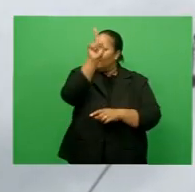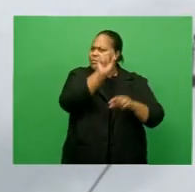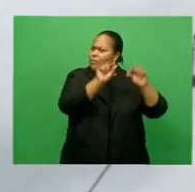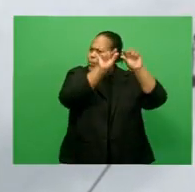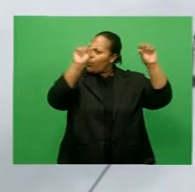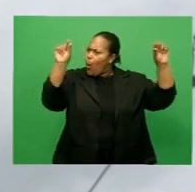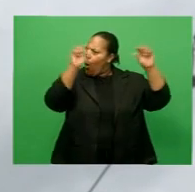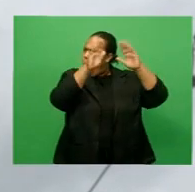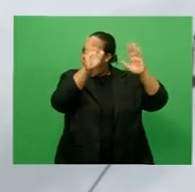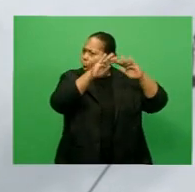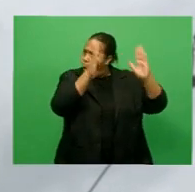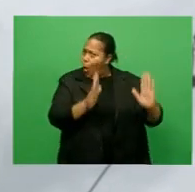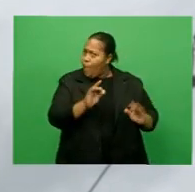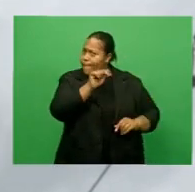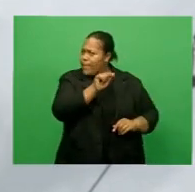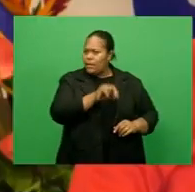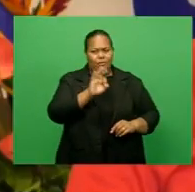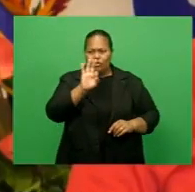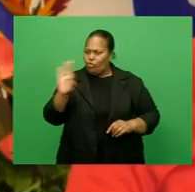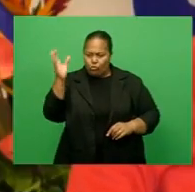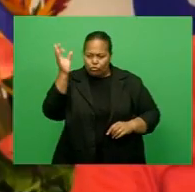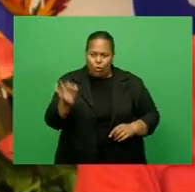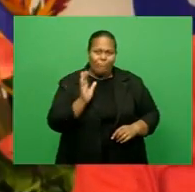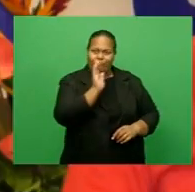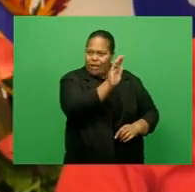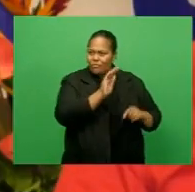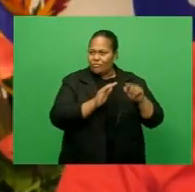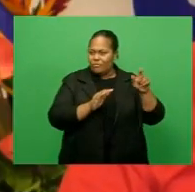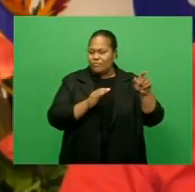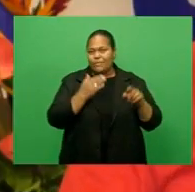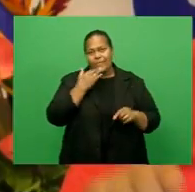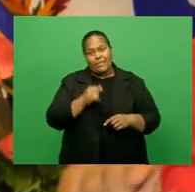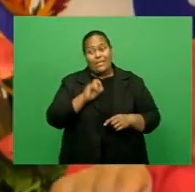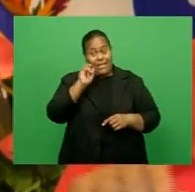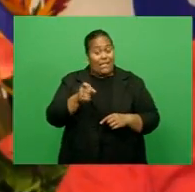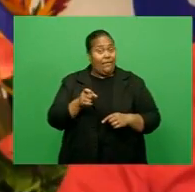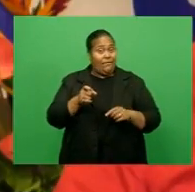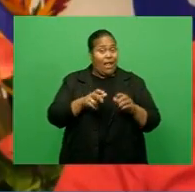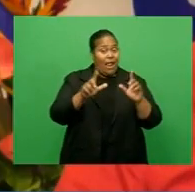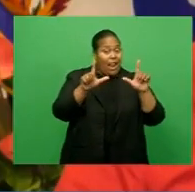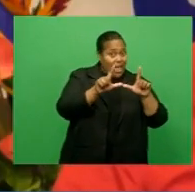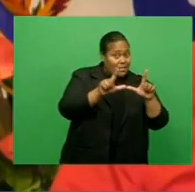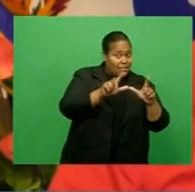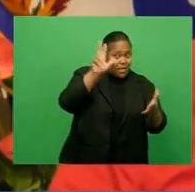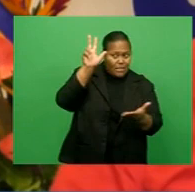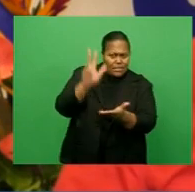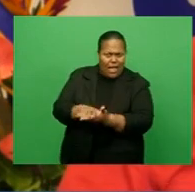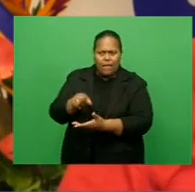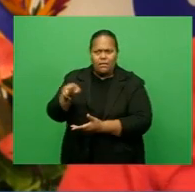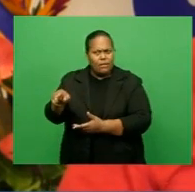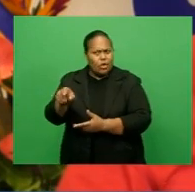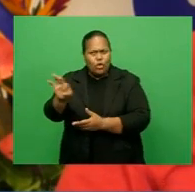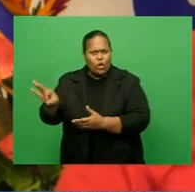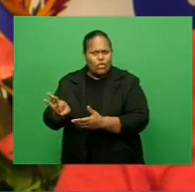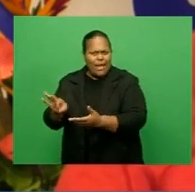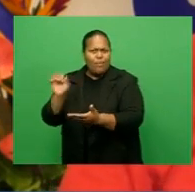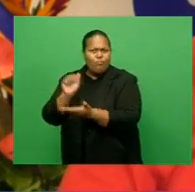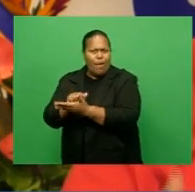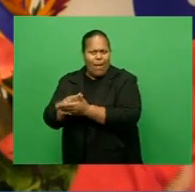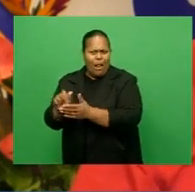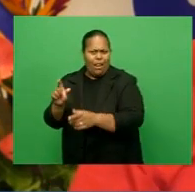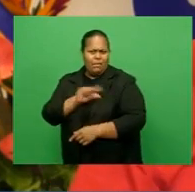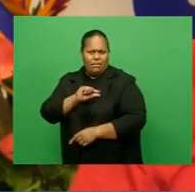by signing for illegal contractors. If a licensed contractor is signing on behalf of an illegal contractor,